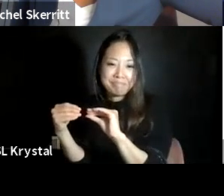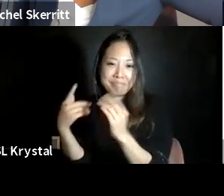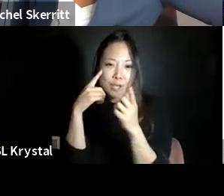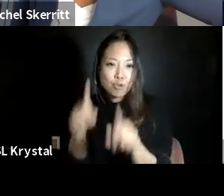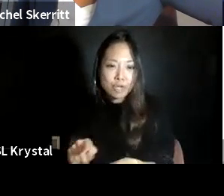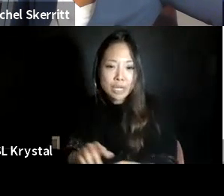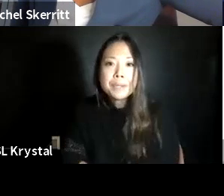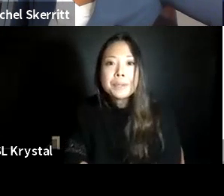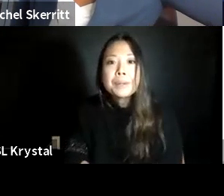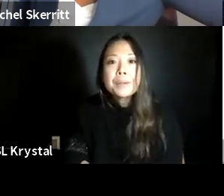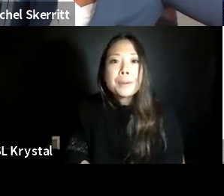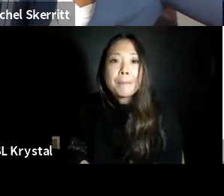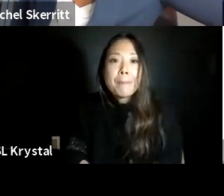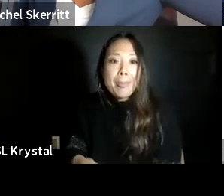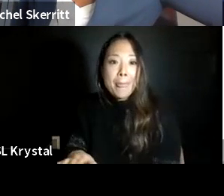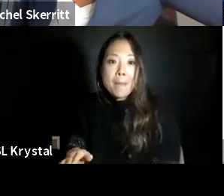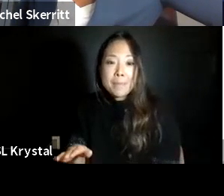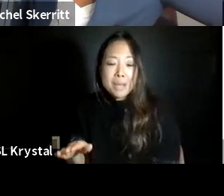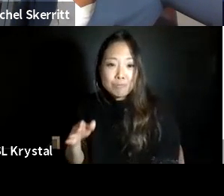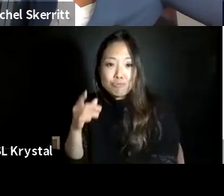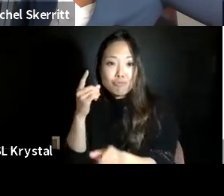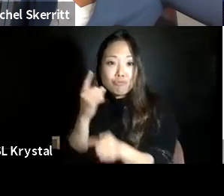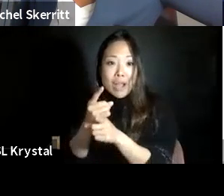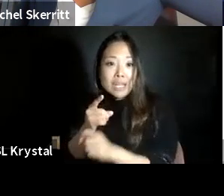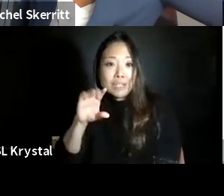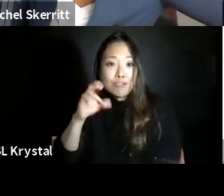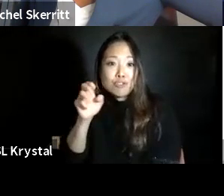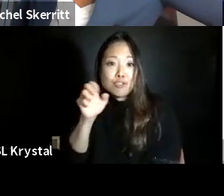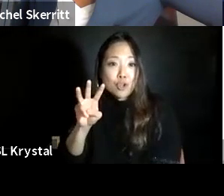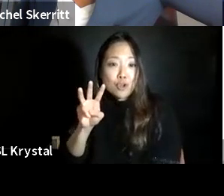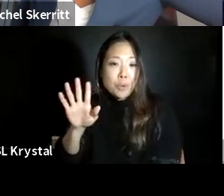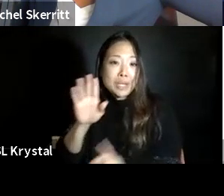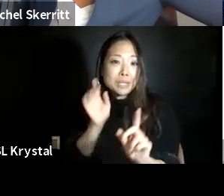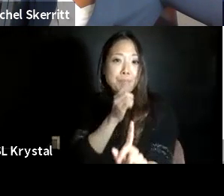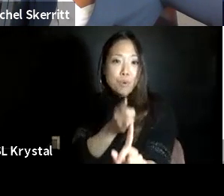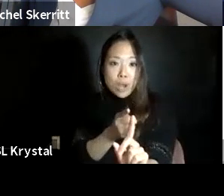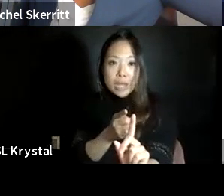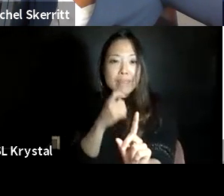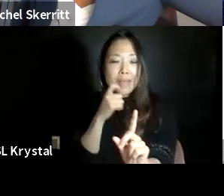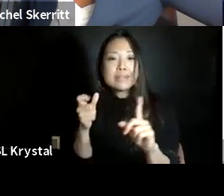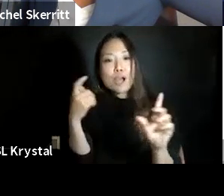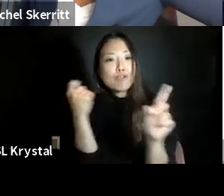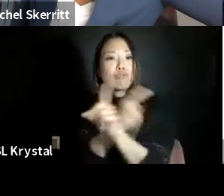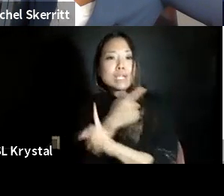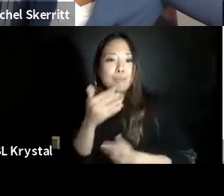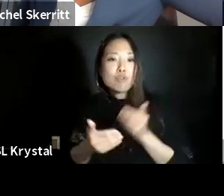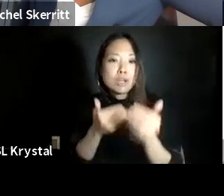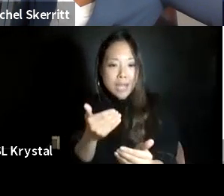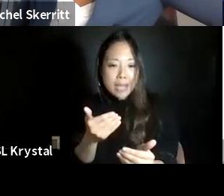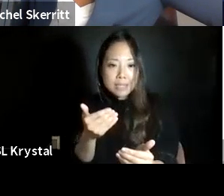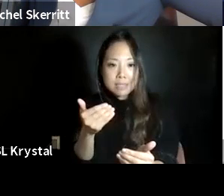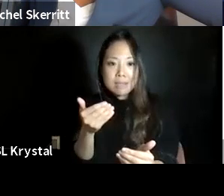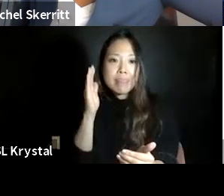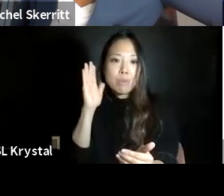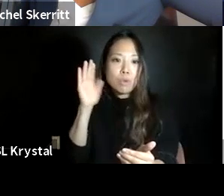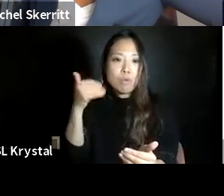point that it's not a random process, that there would be some sort of eligibility threshold with the proposal of a lottery. I think